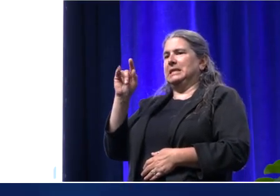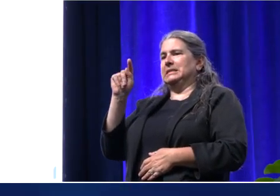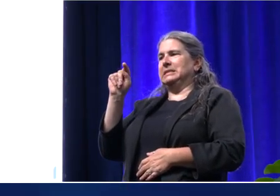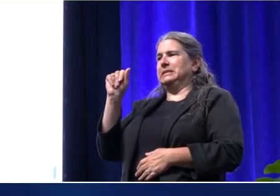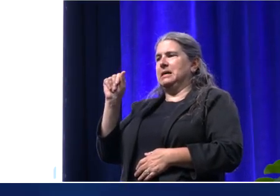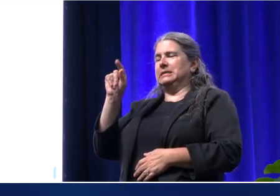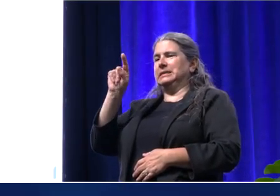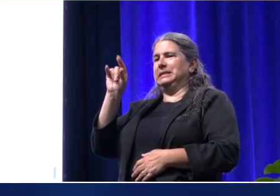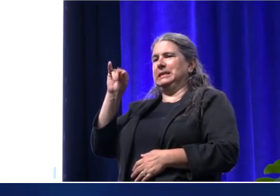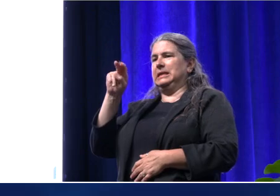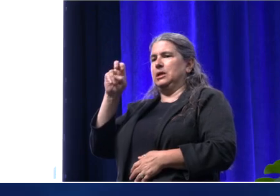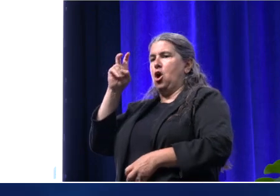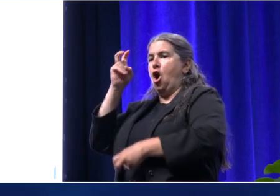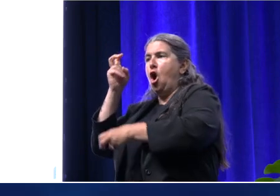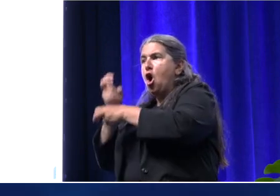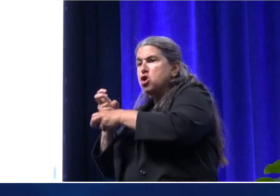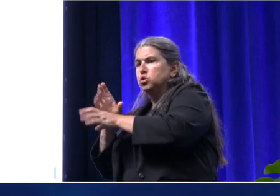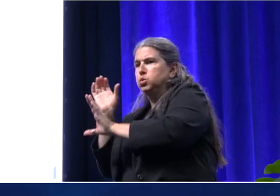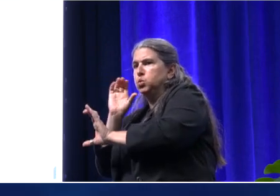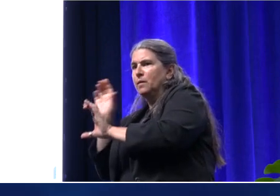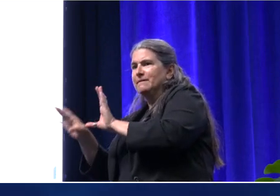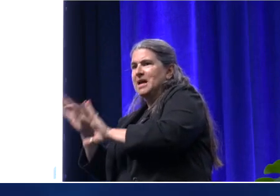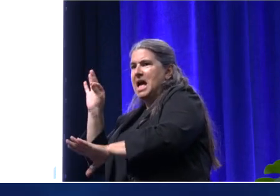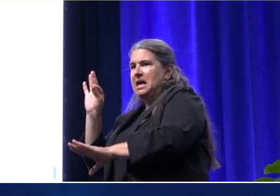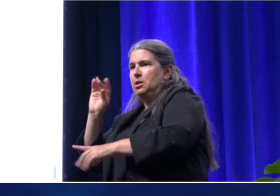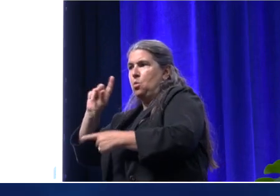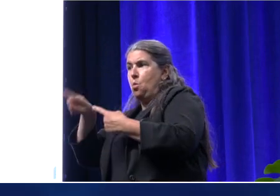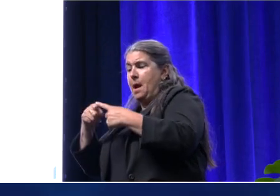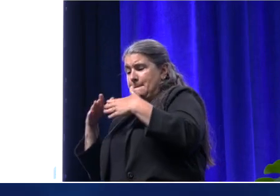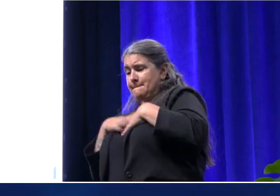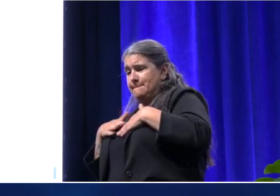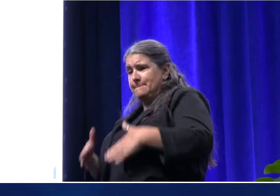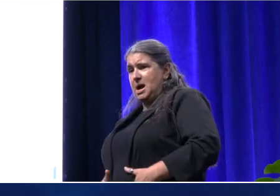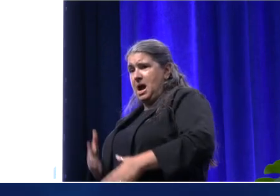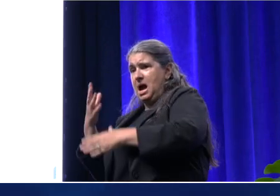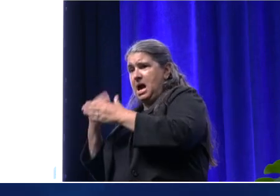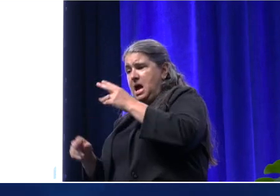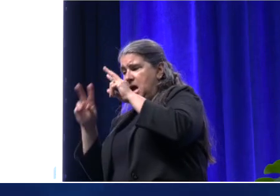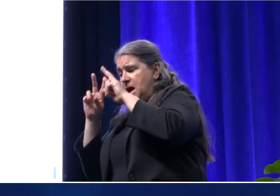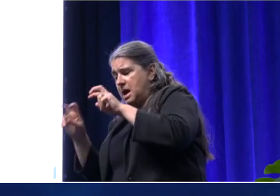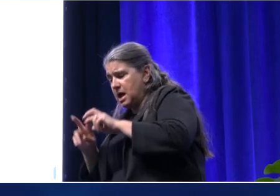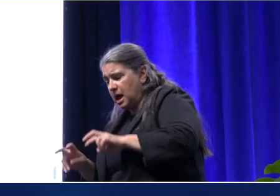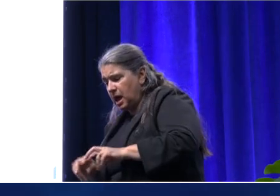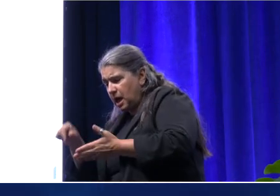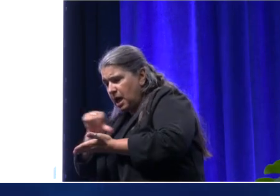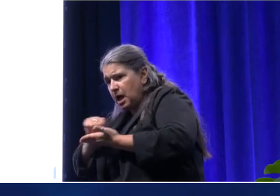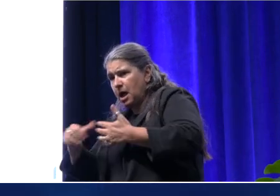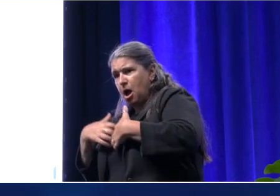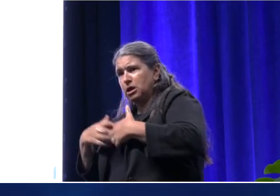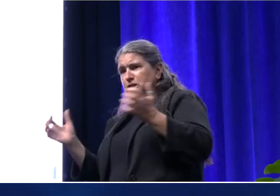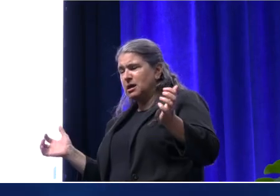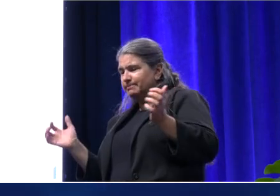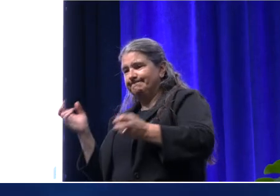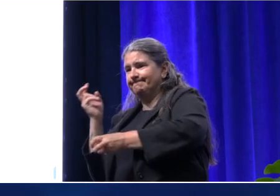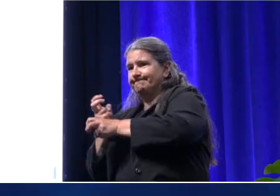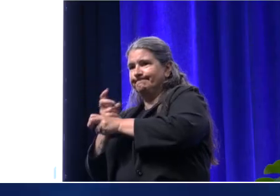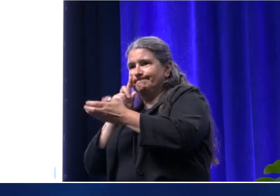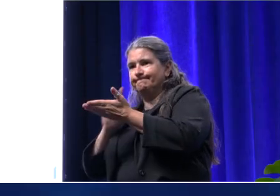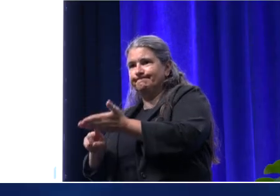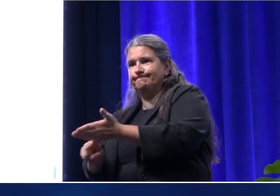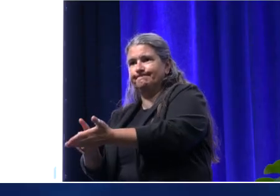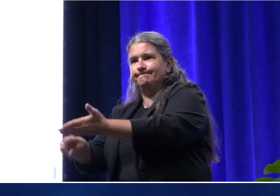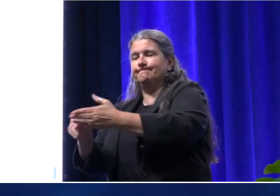postmortem toxicology. So we expect with fentanyl, like fentanyl precursor and fentanyl